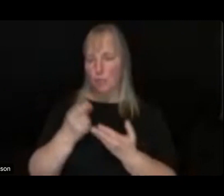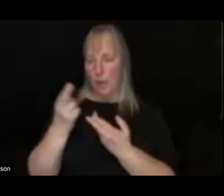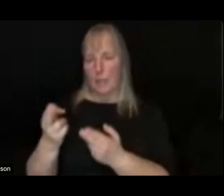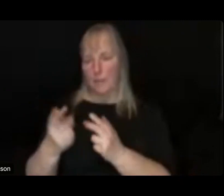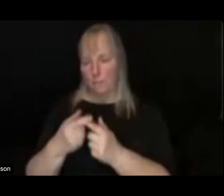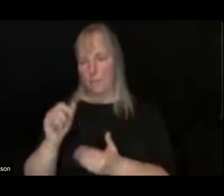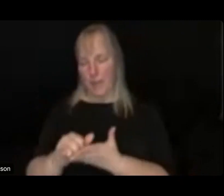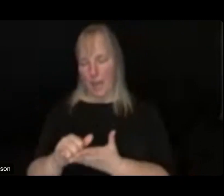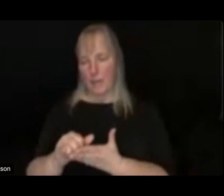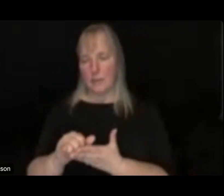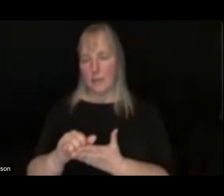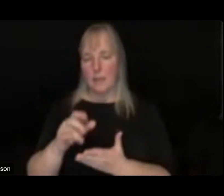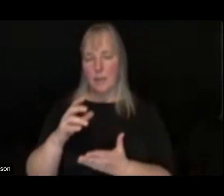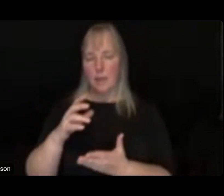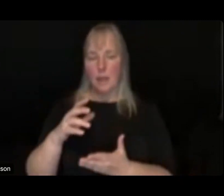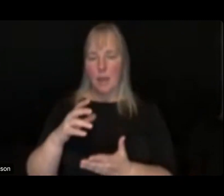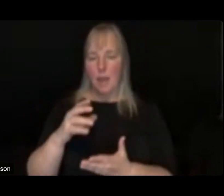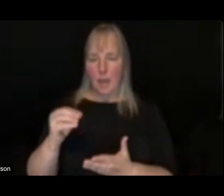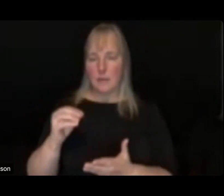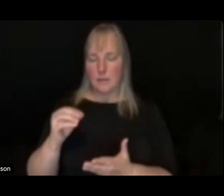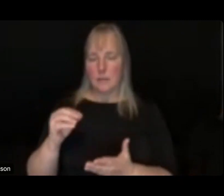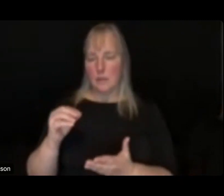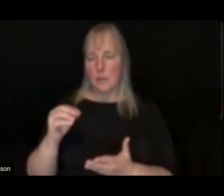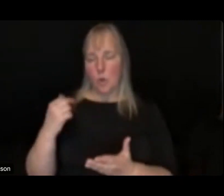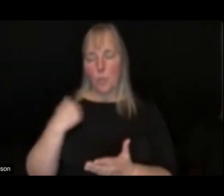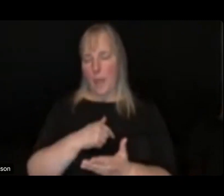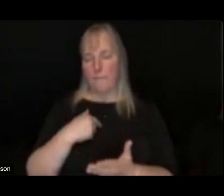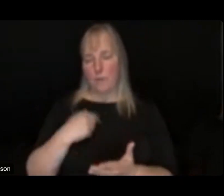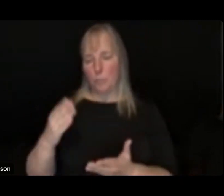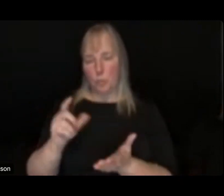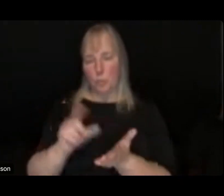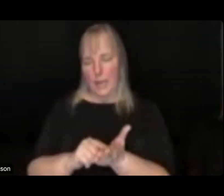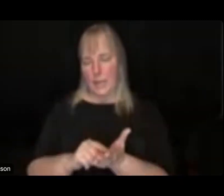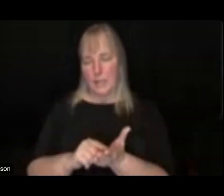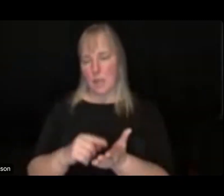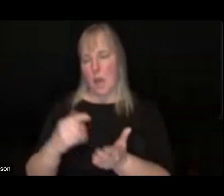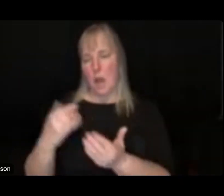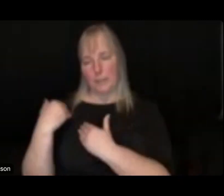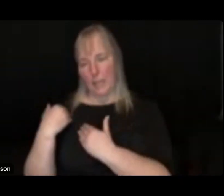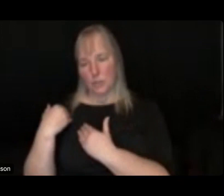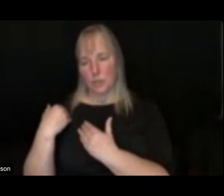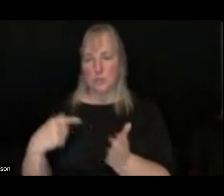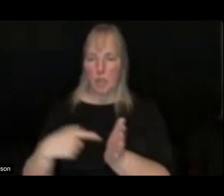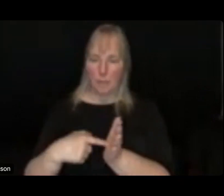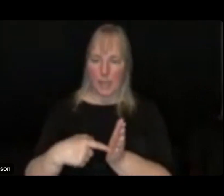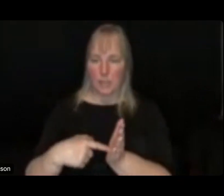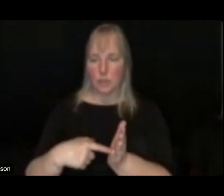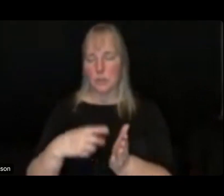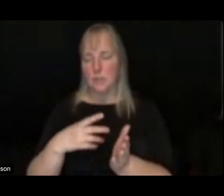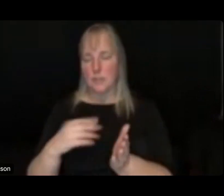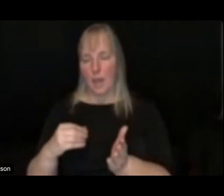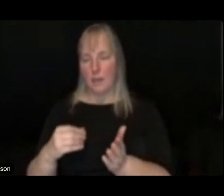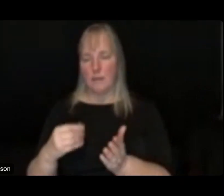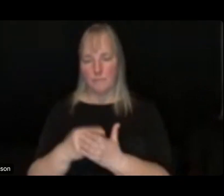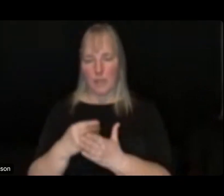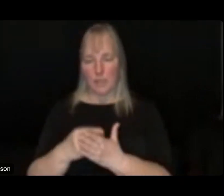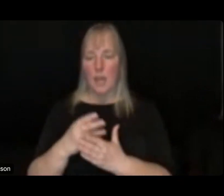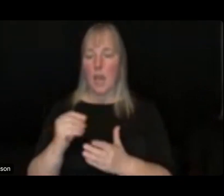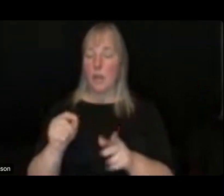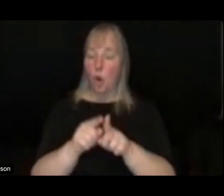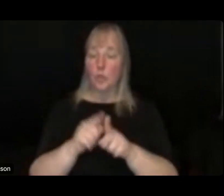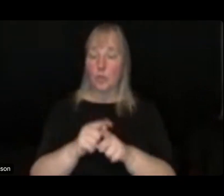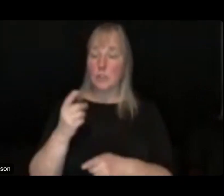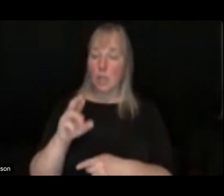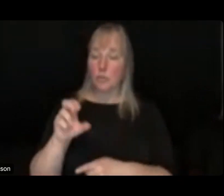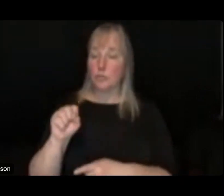inform Blueprint-related obligations and funding side on that. We also have Dr. Stone from Community